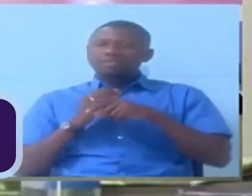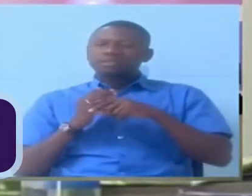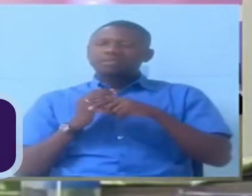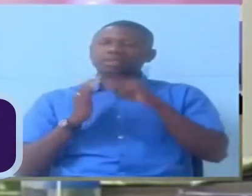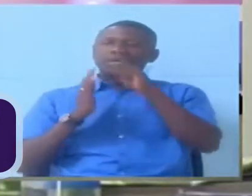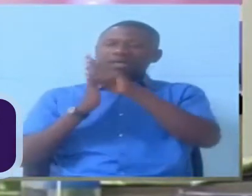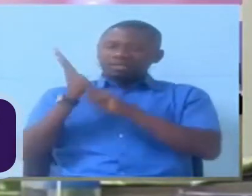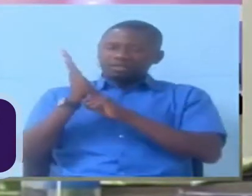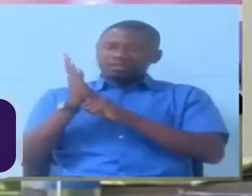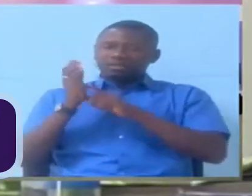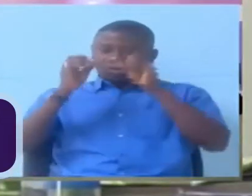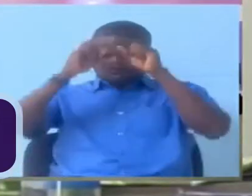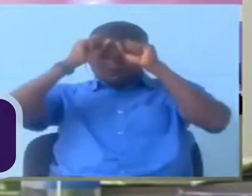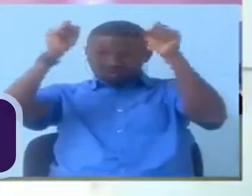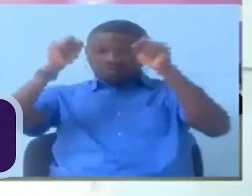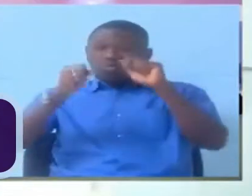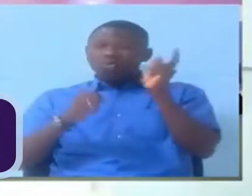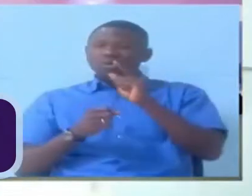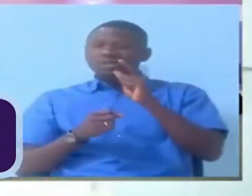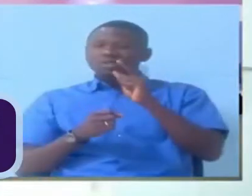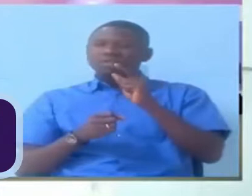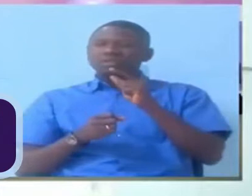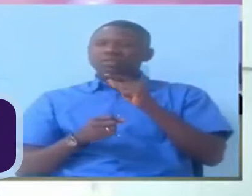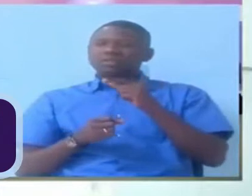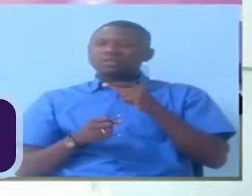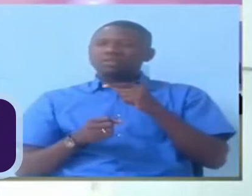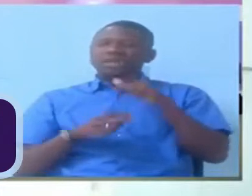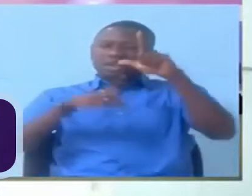If you suddenly lose them.